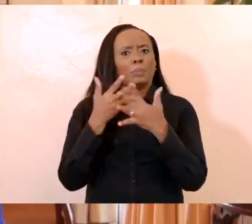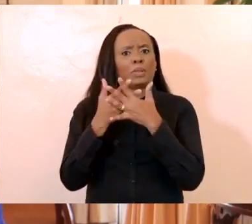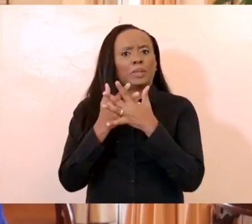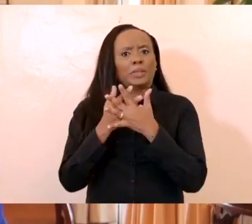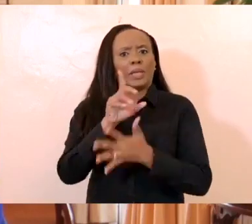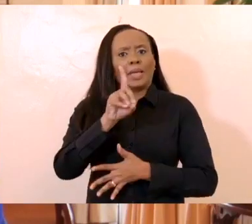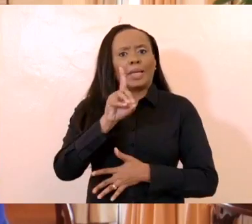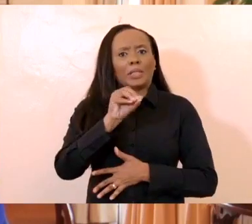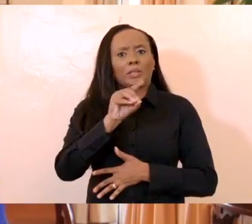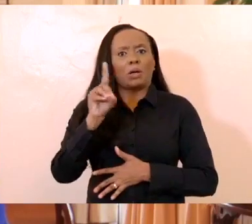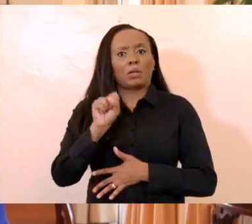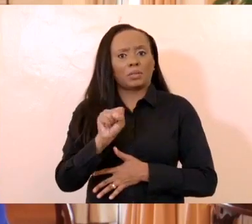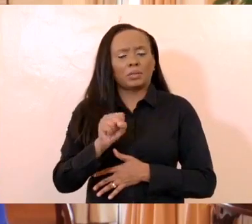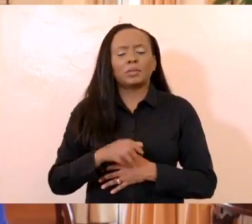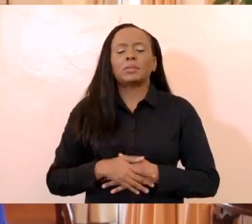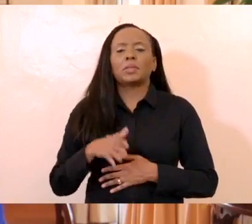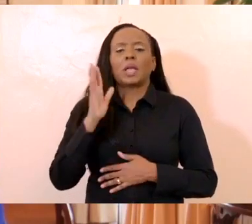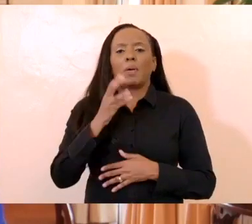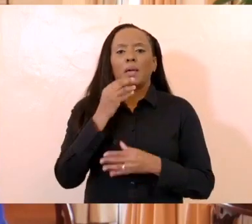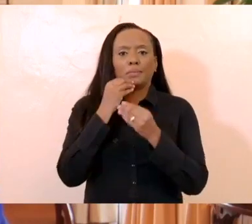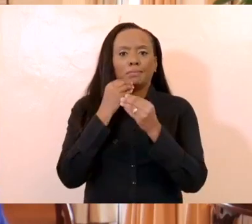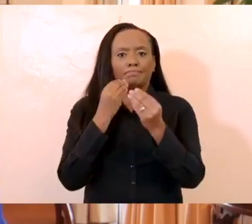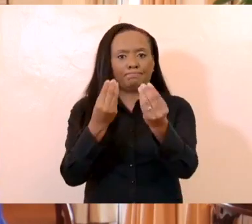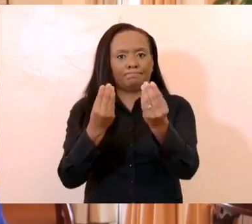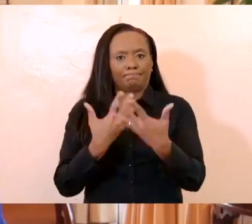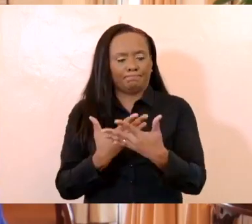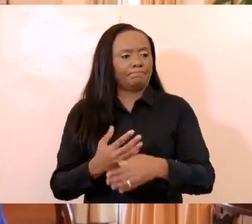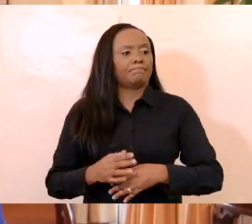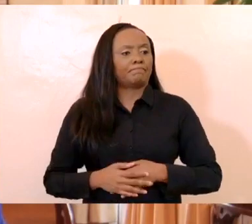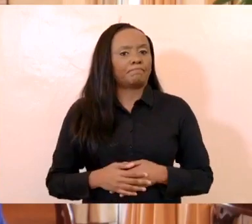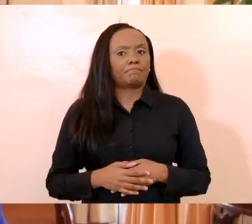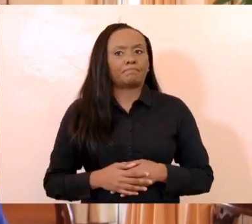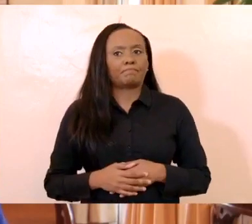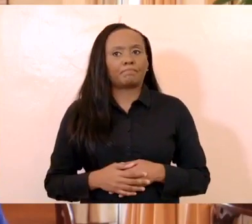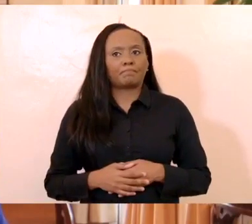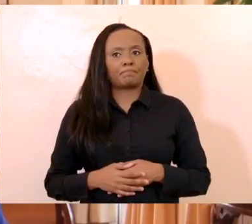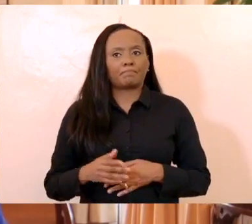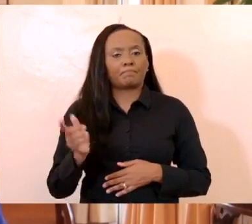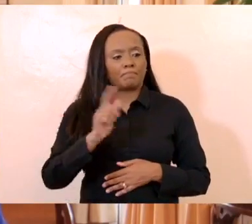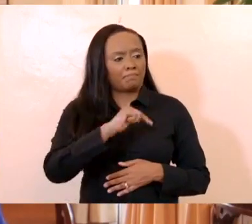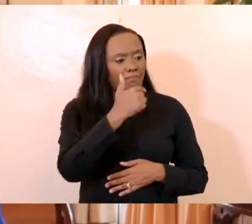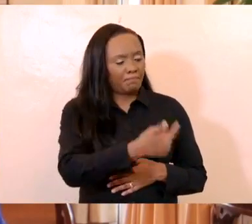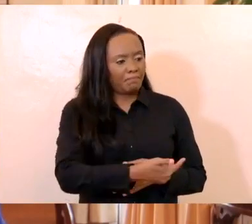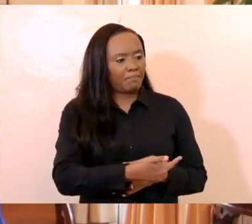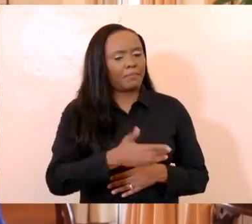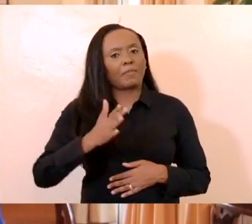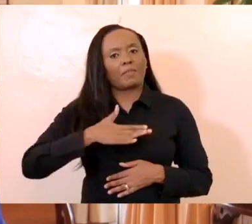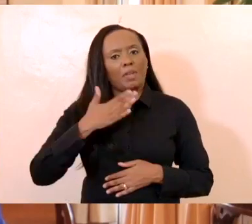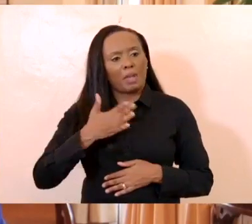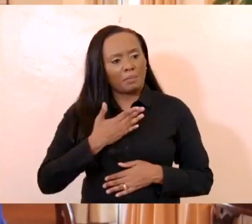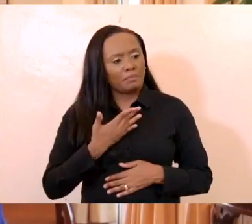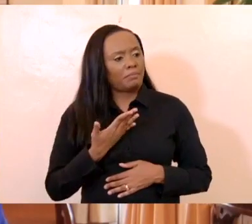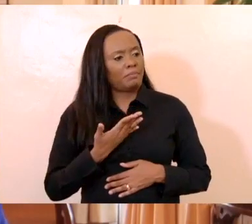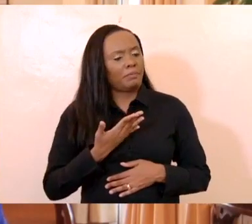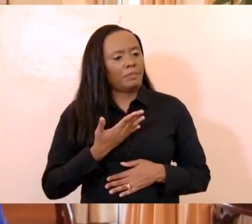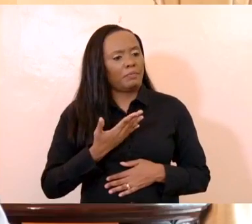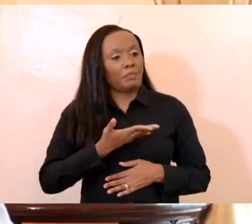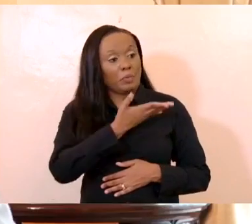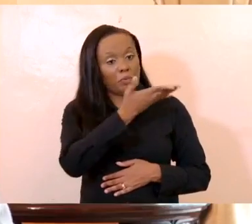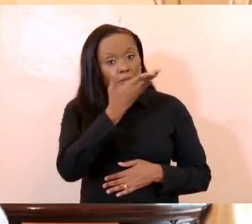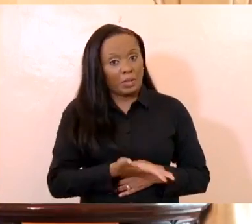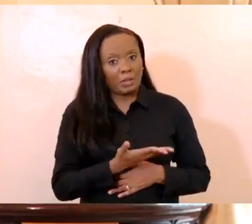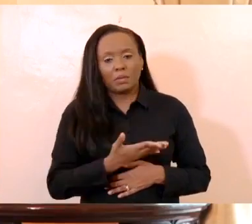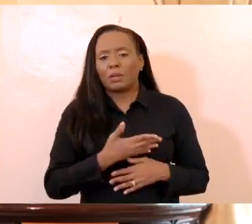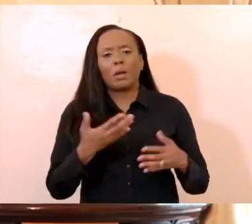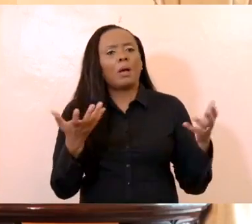us know what is happening with that. Minister Abrams, we're happy to hear you, sir. Welcome, and tell us